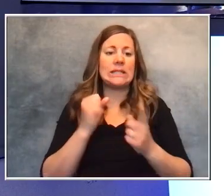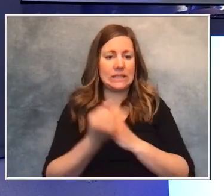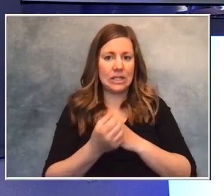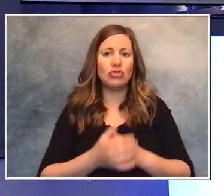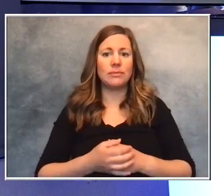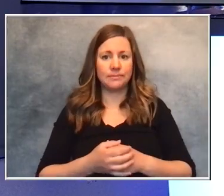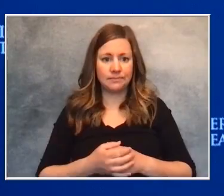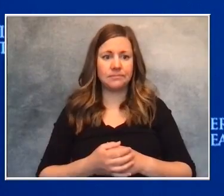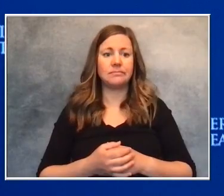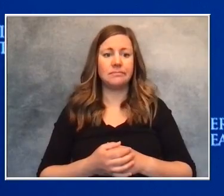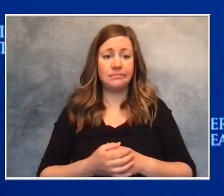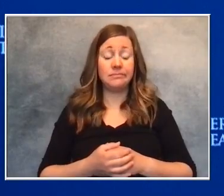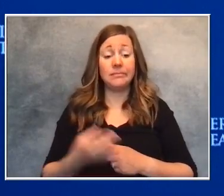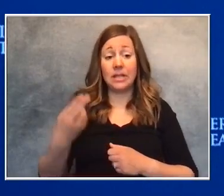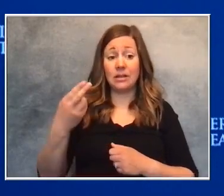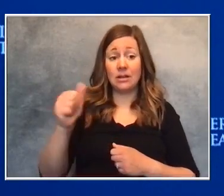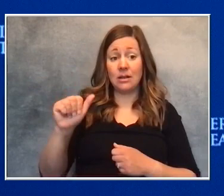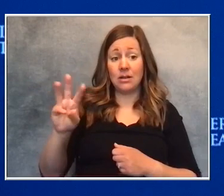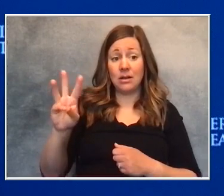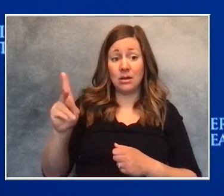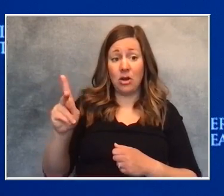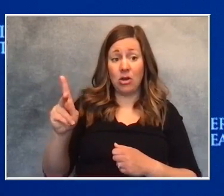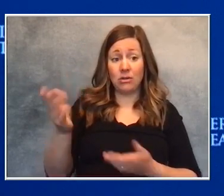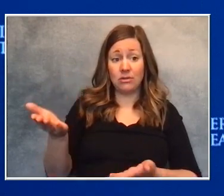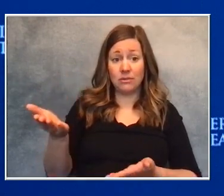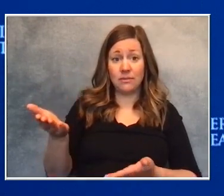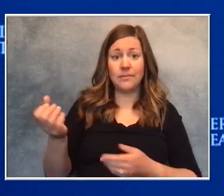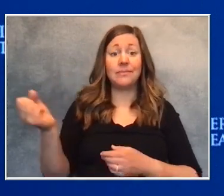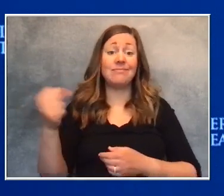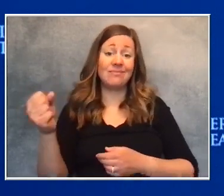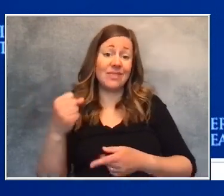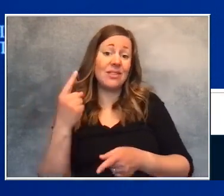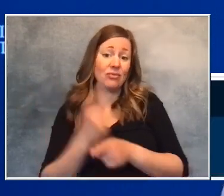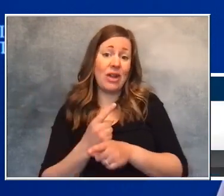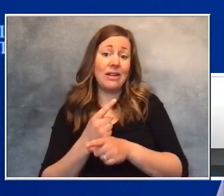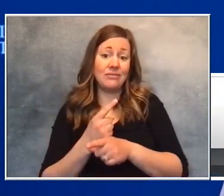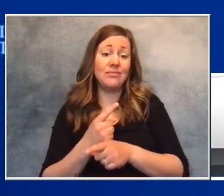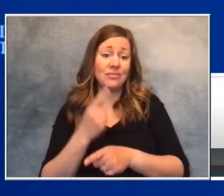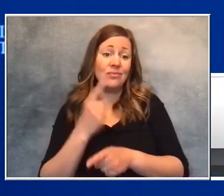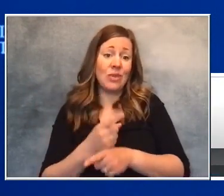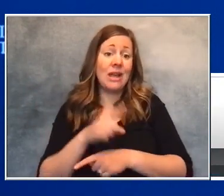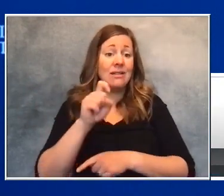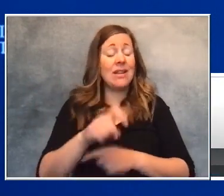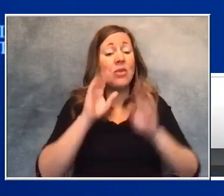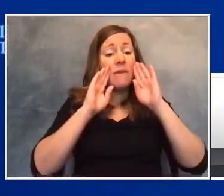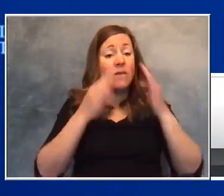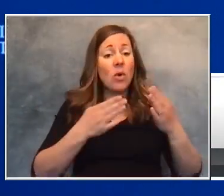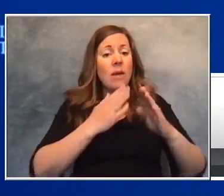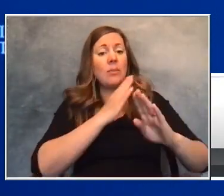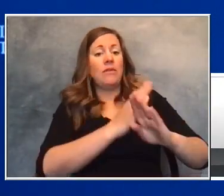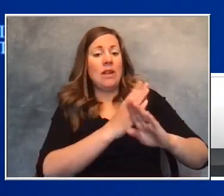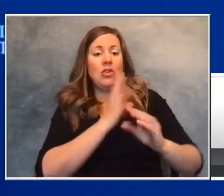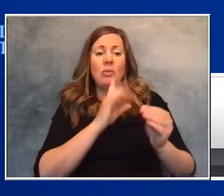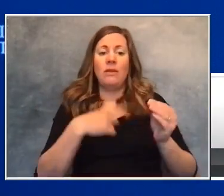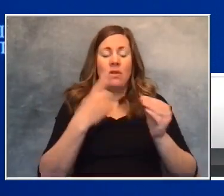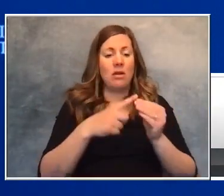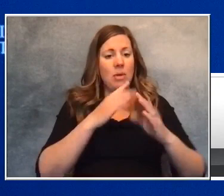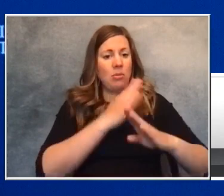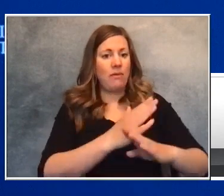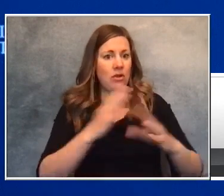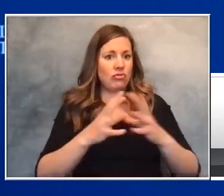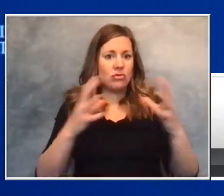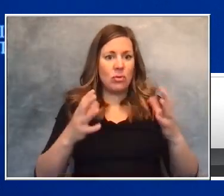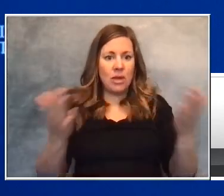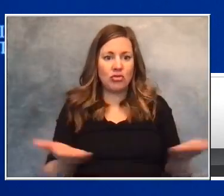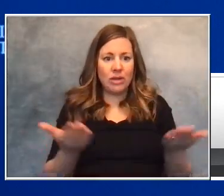Yeah, no, I think that's right. I think we need to focus on prevention. We've talked so much about prevention here on the show, whether it's